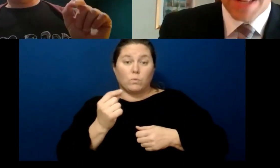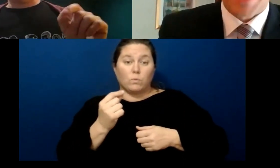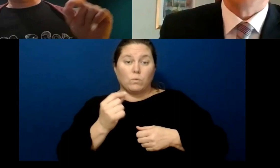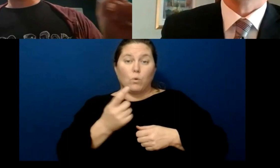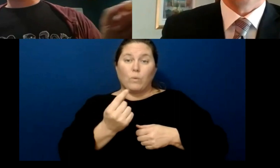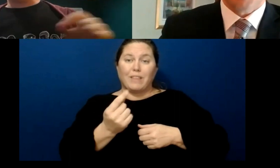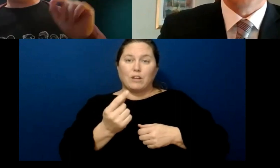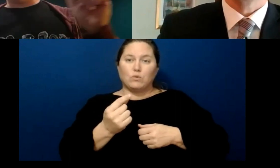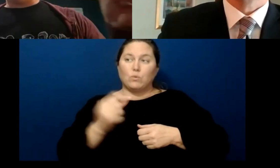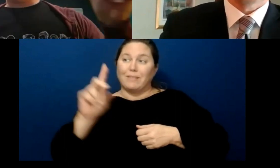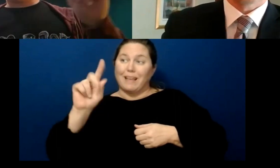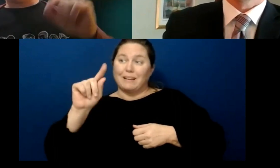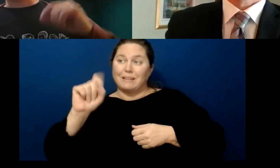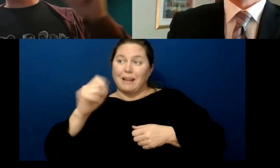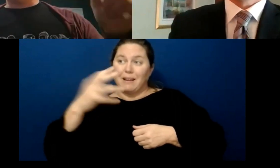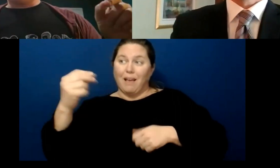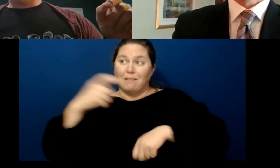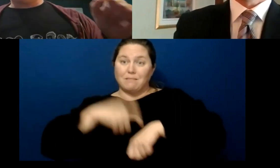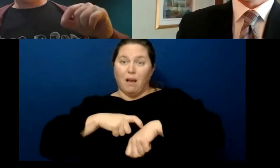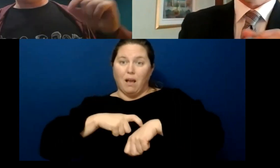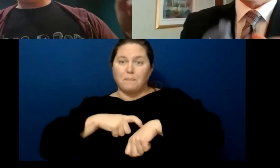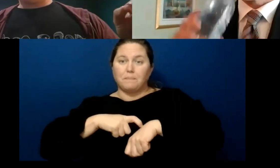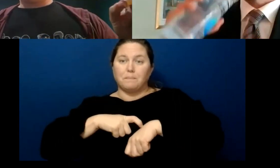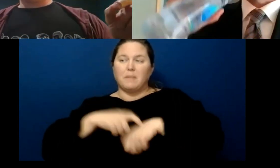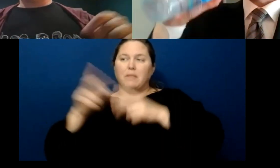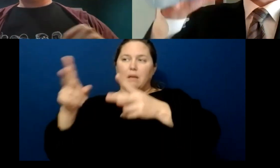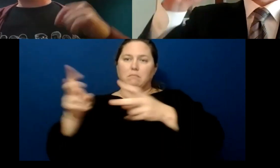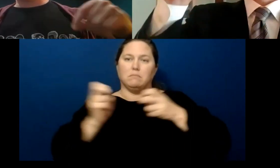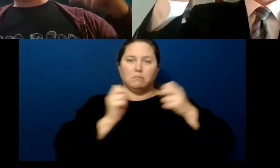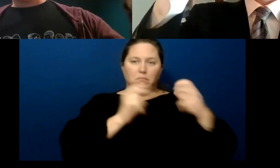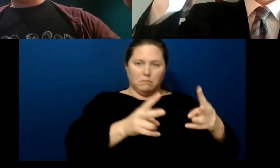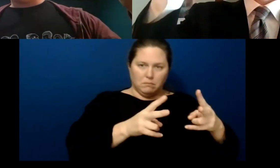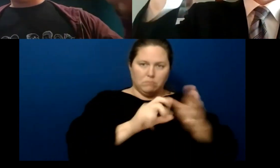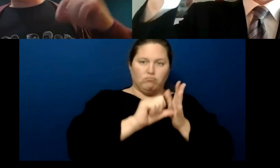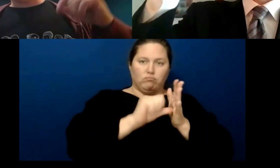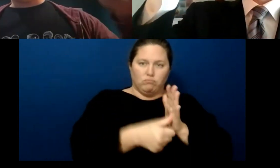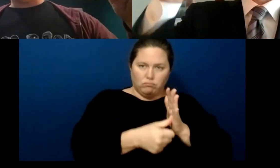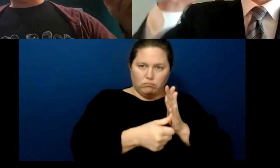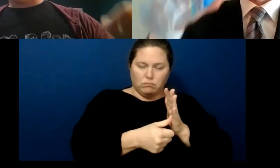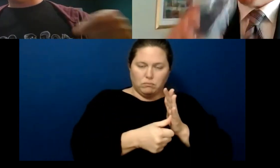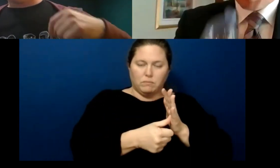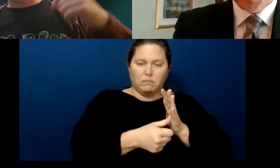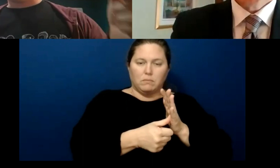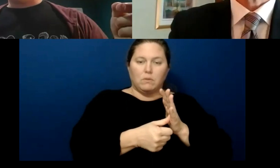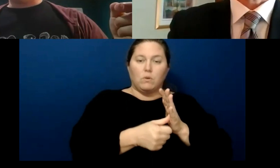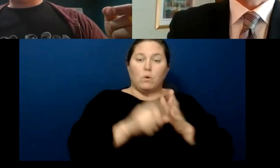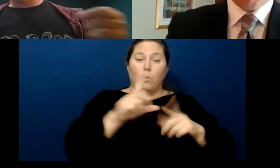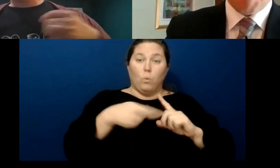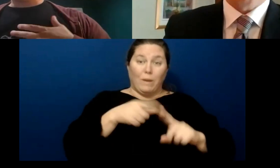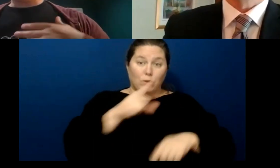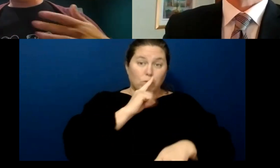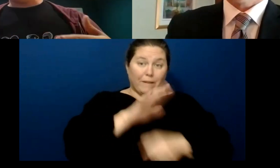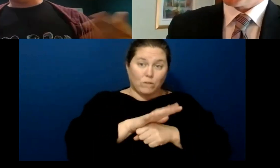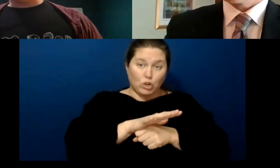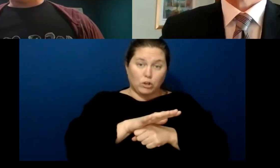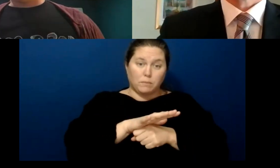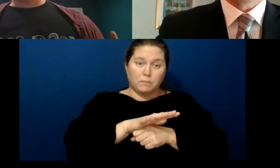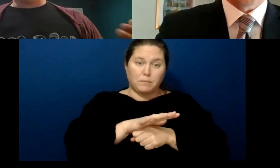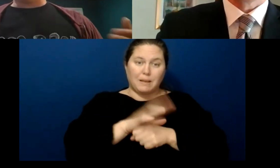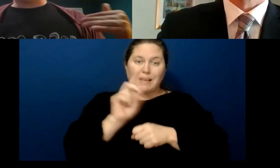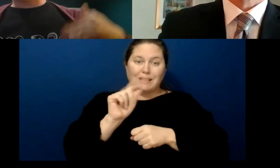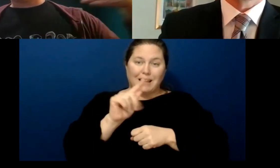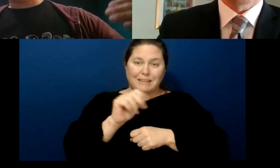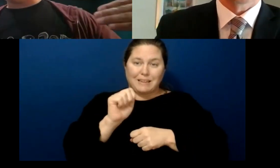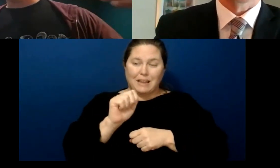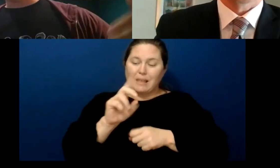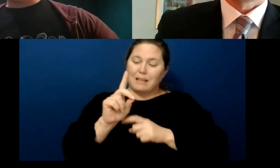time. Yes. Which when you're confirming a date and time with somebody, reiterating the exact date and time that they proposed, for me is always a great